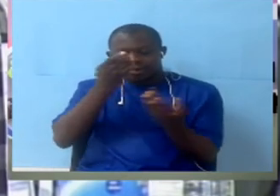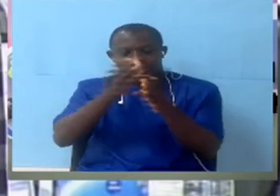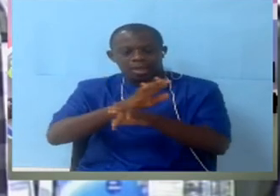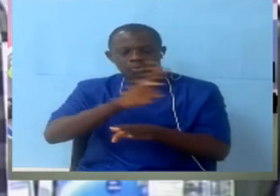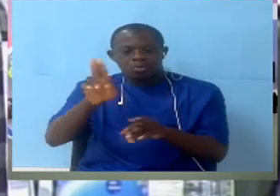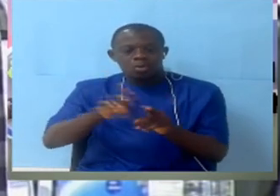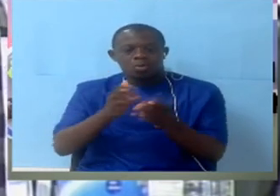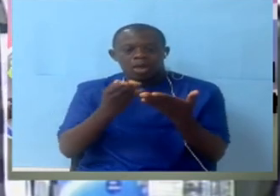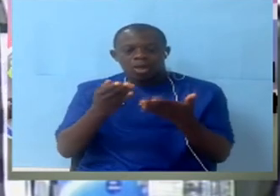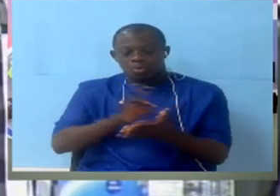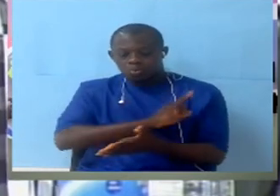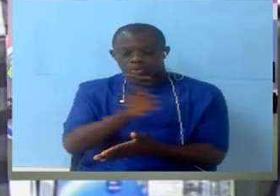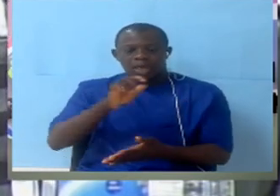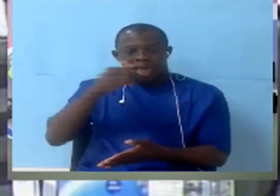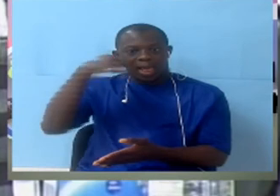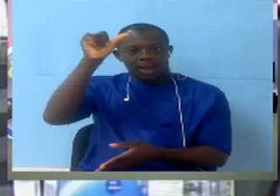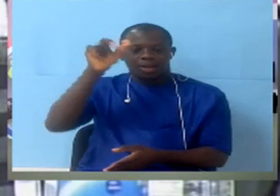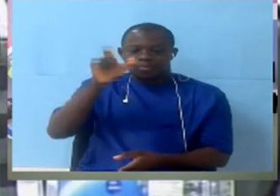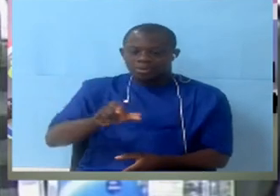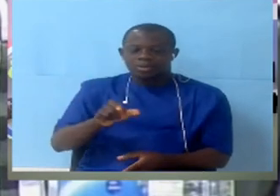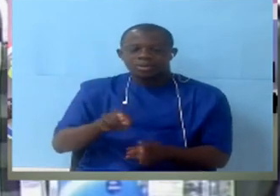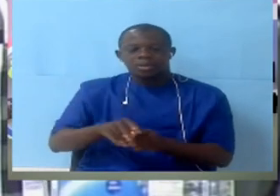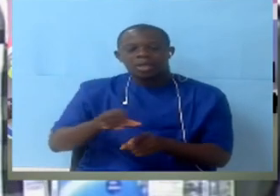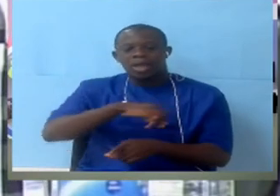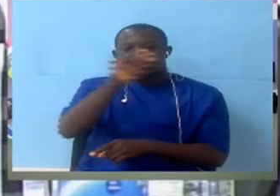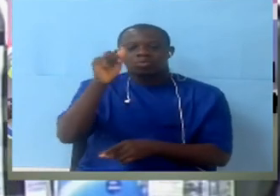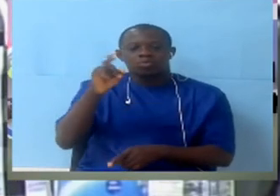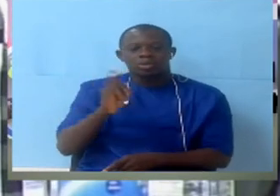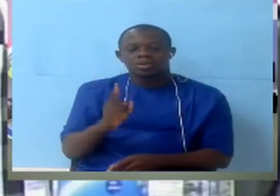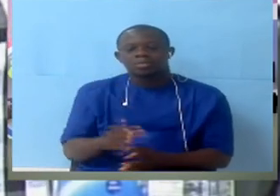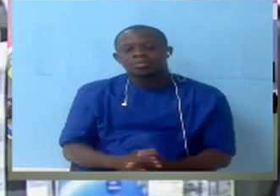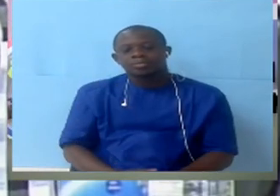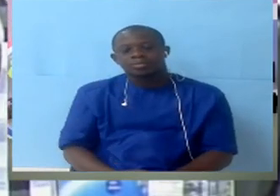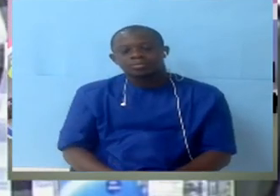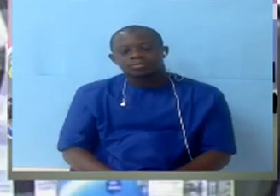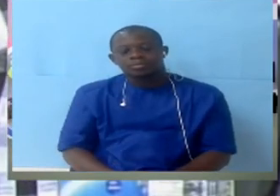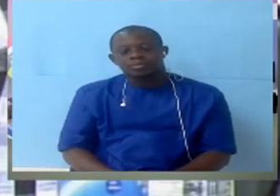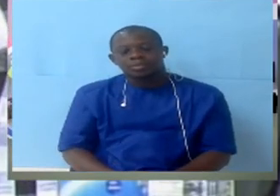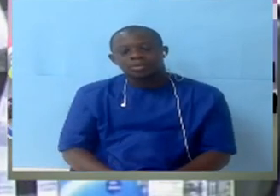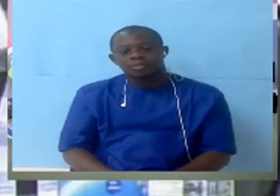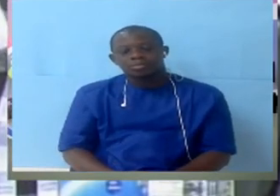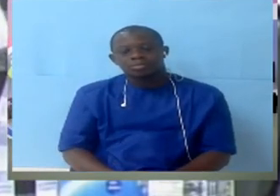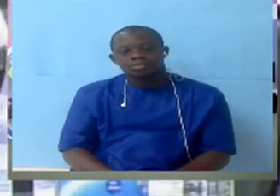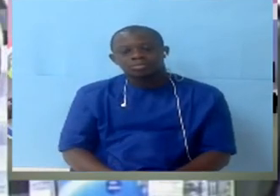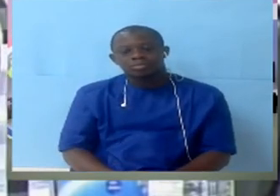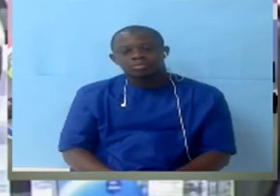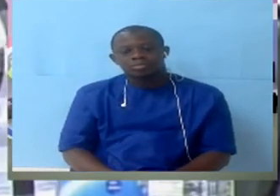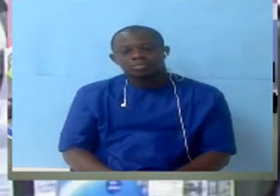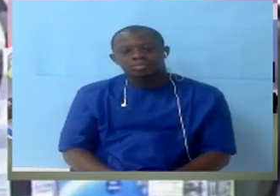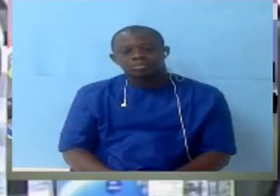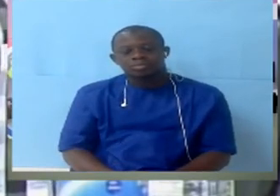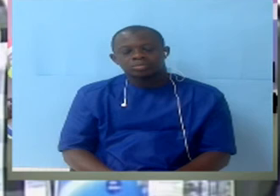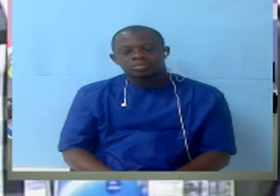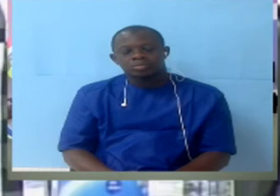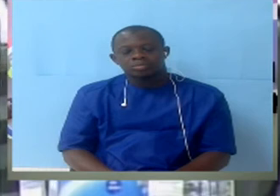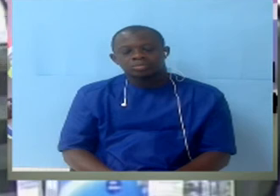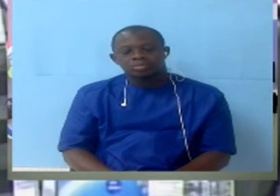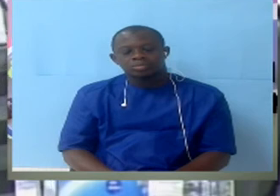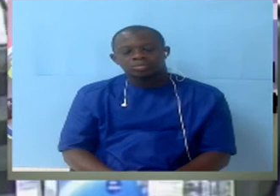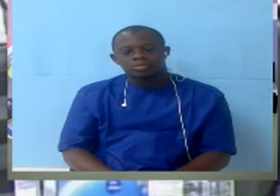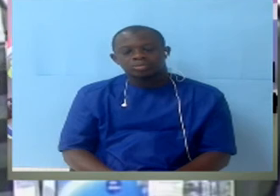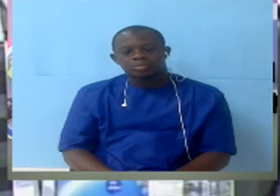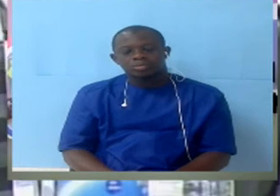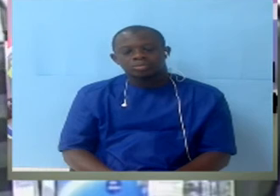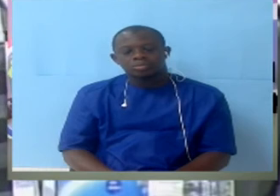And then so ndanga mu fay ngo ndo dia mo ngam mu fay ako eme baye ko take note what I'm